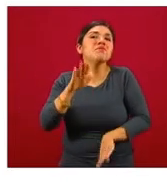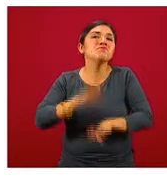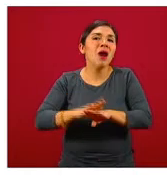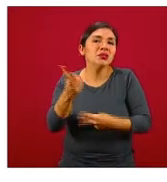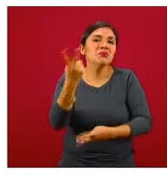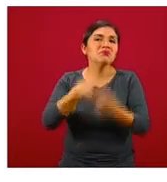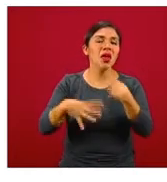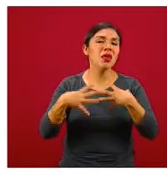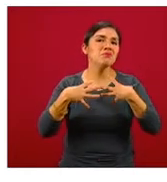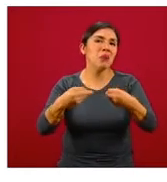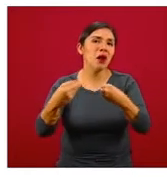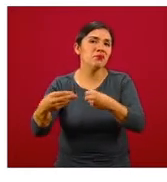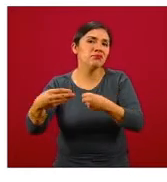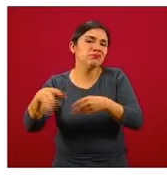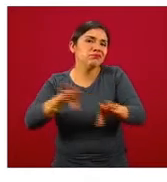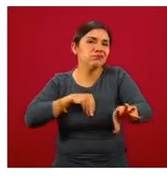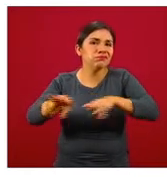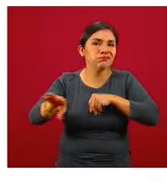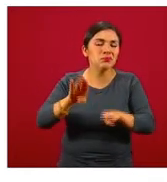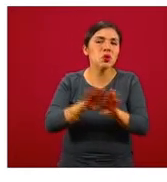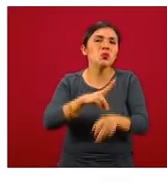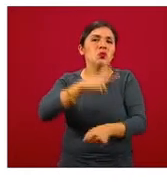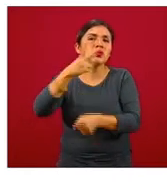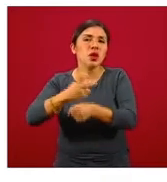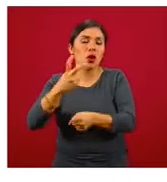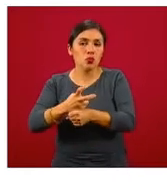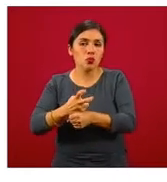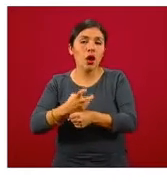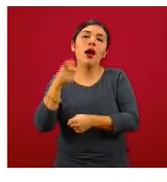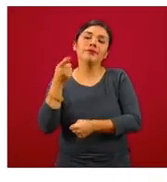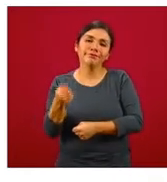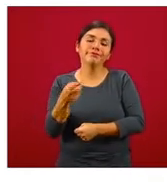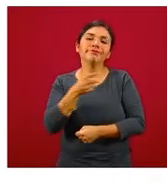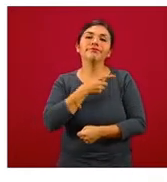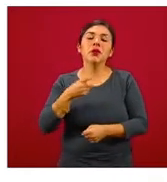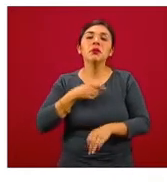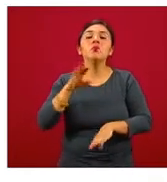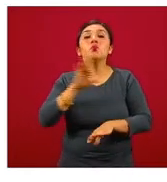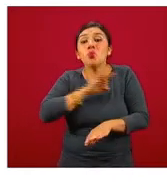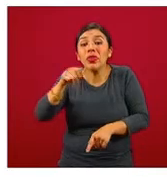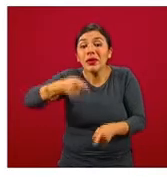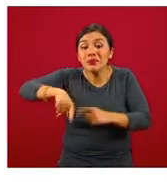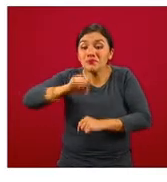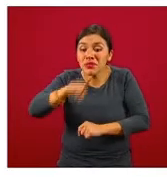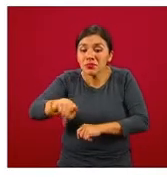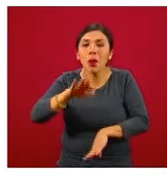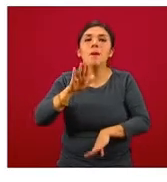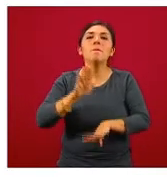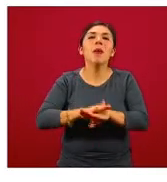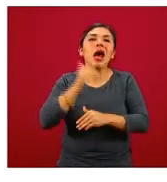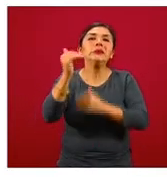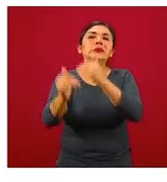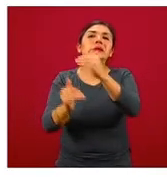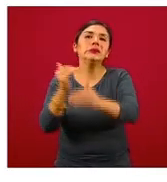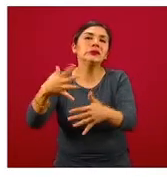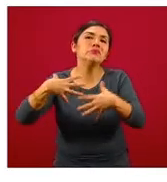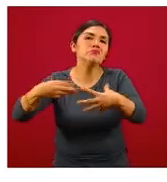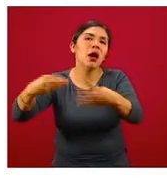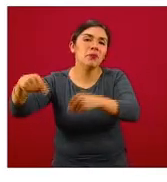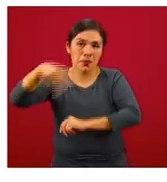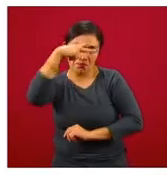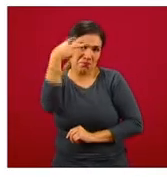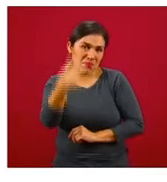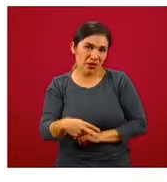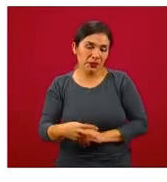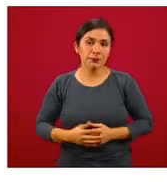still transmit the virus to other people. So it's very important that we control these people because this is what's keeping